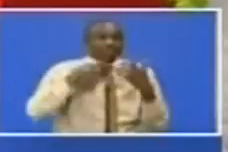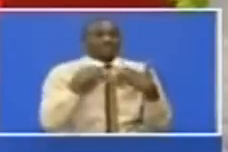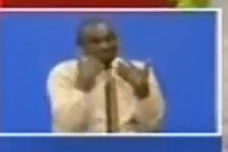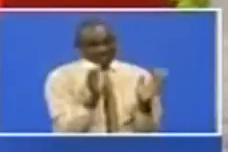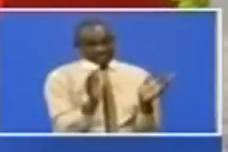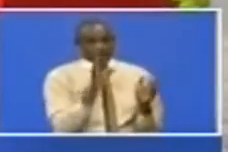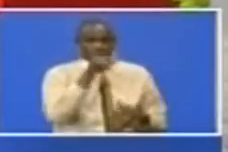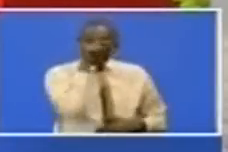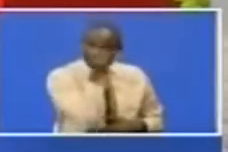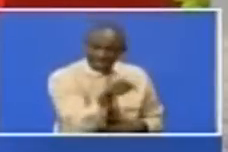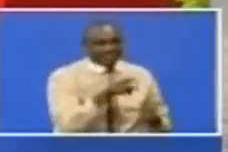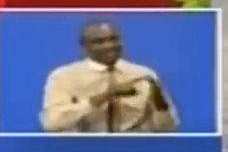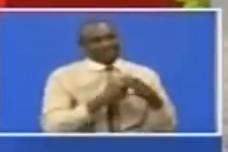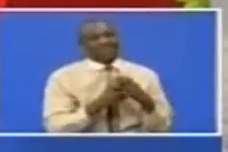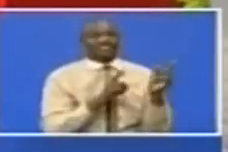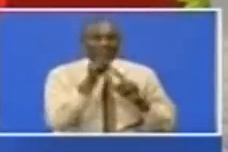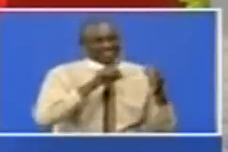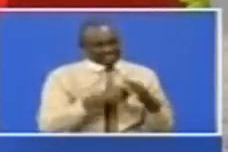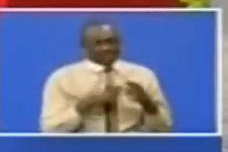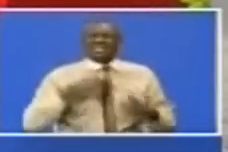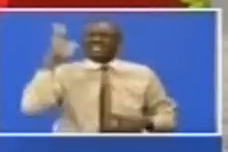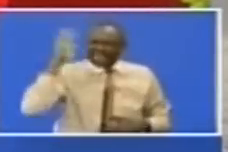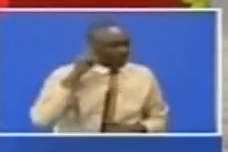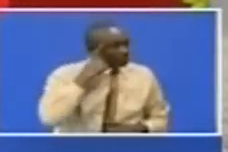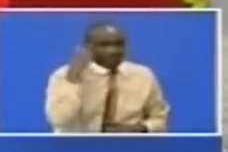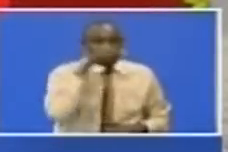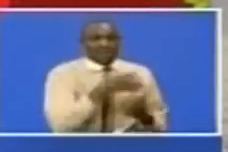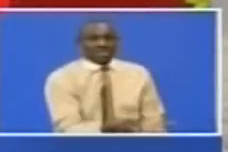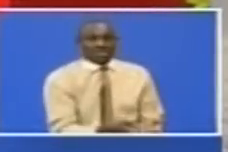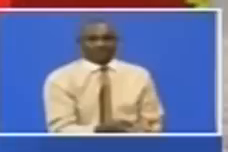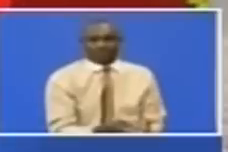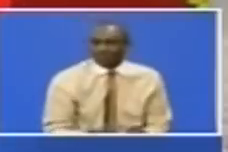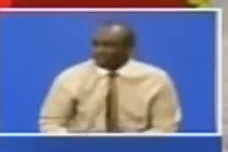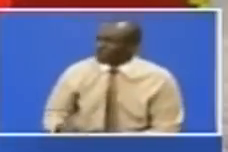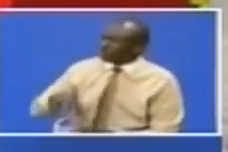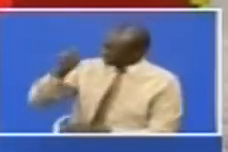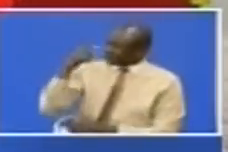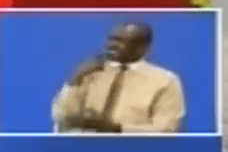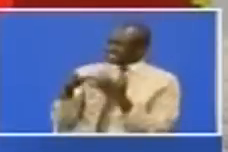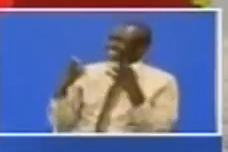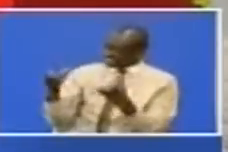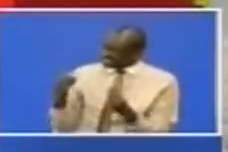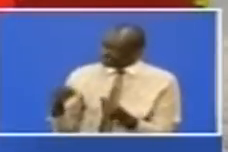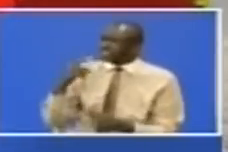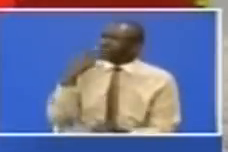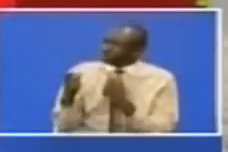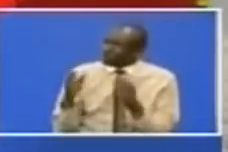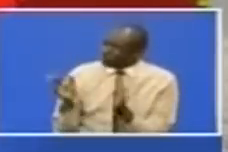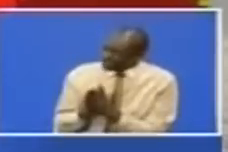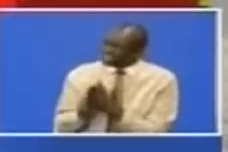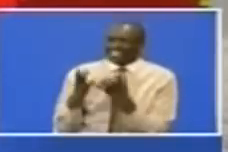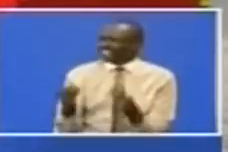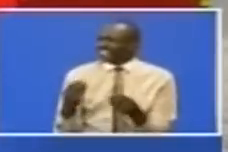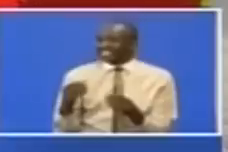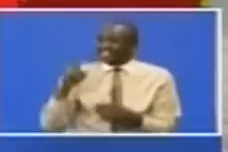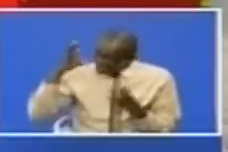is when the whole journey began. But I never thought I would be here. But has it been easy? Because you say to me, you know, you talk with so much uh-huh. ease,